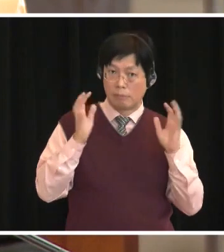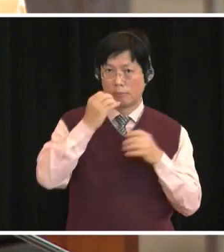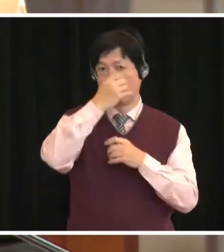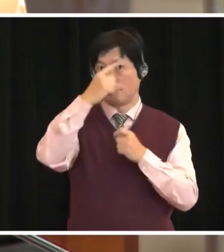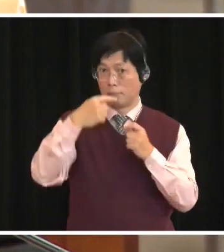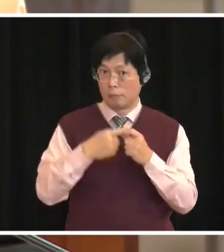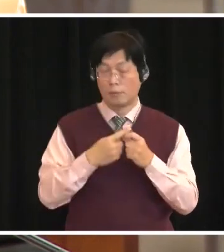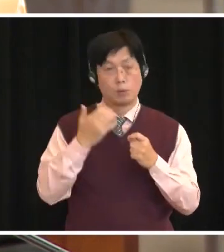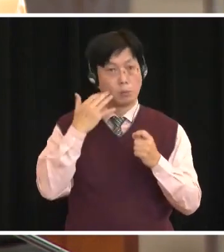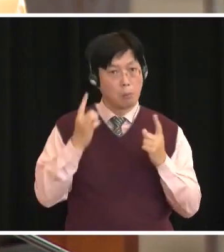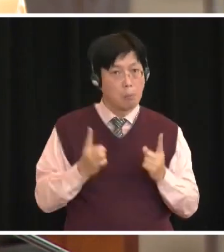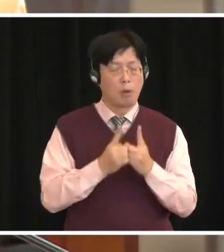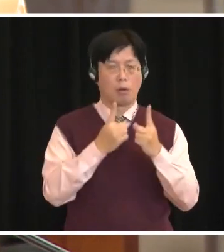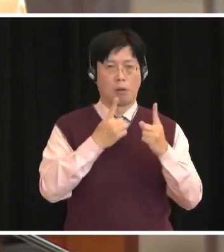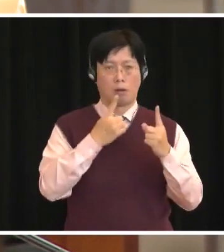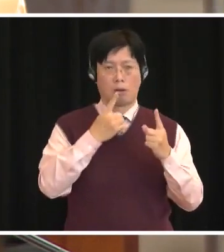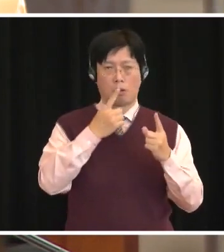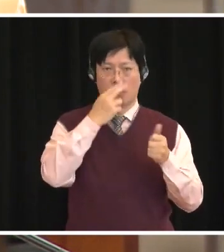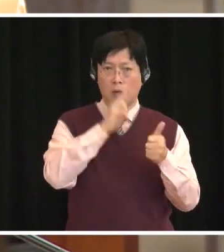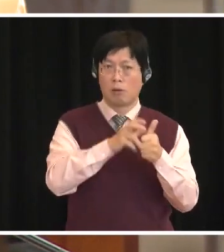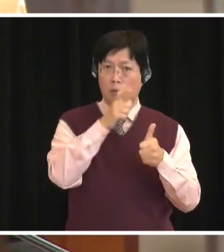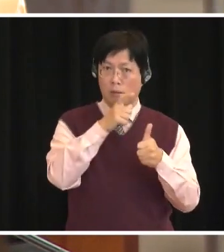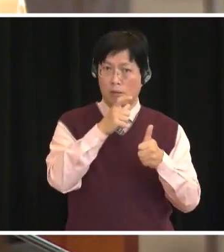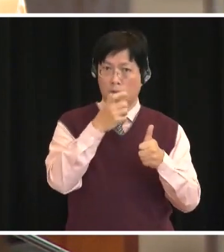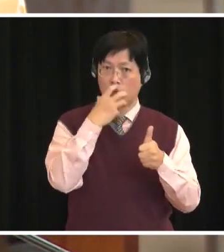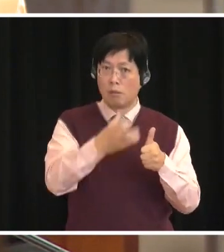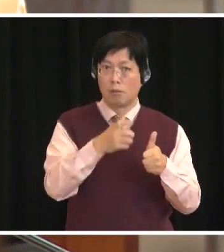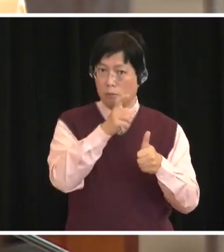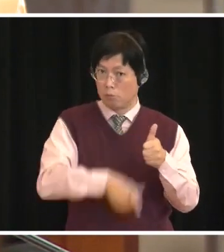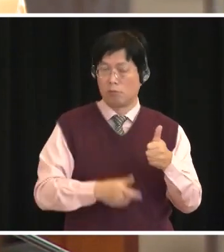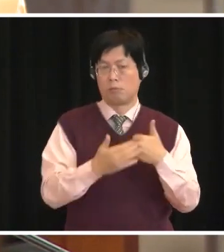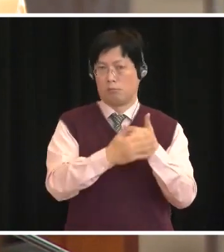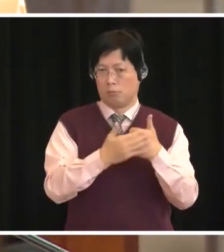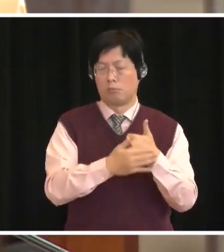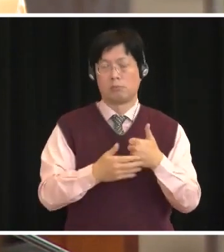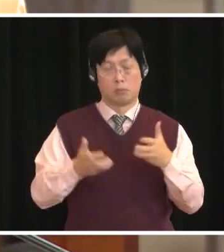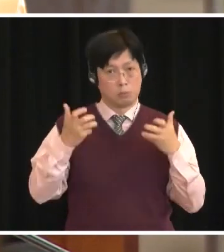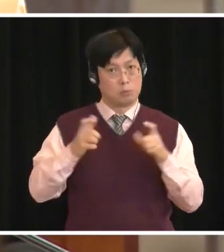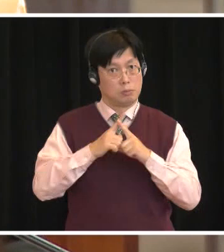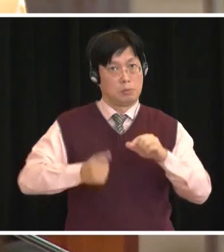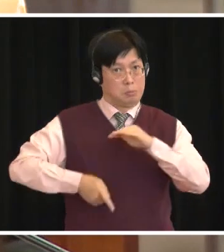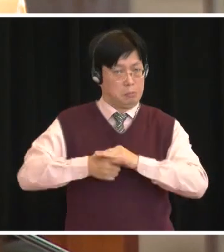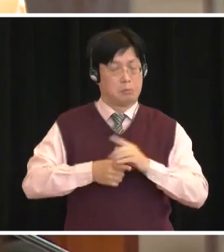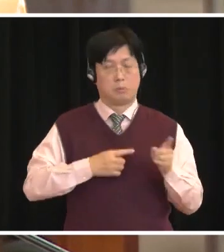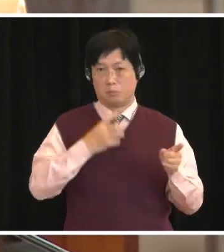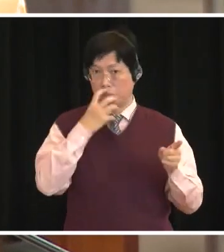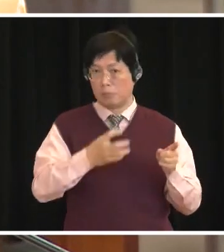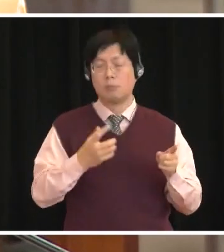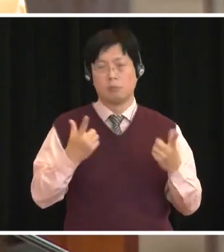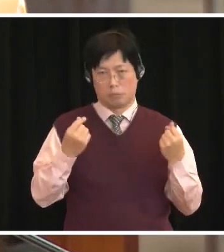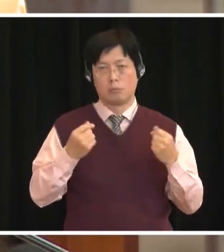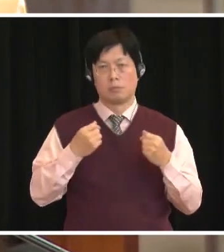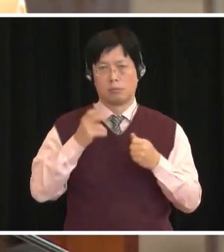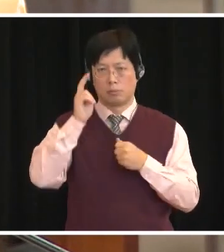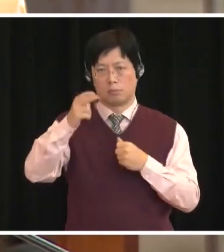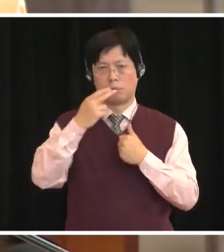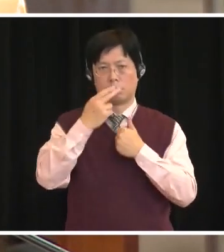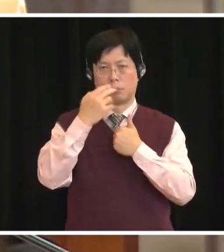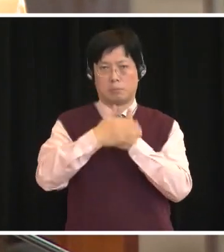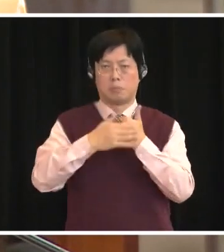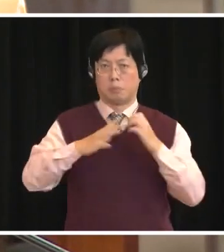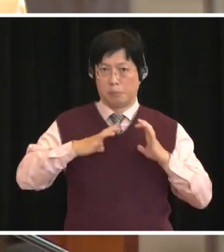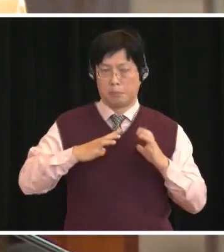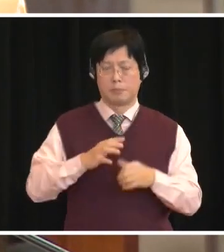200 protection officers who will provide child and